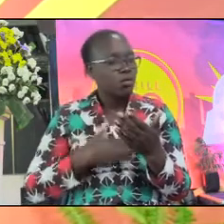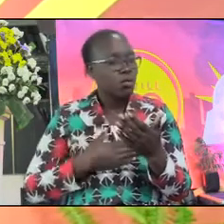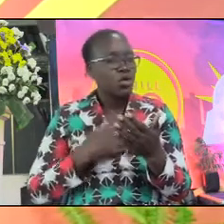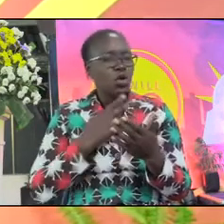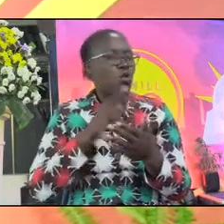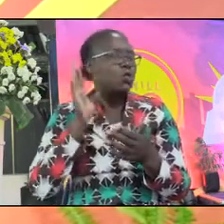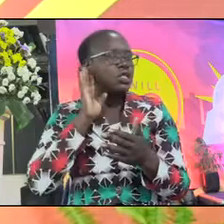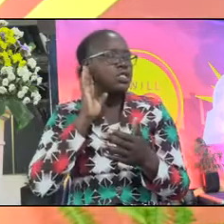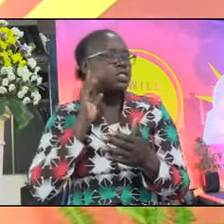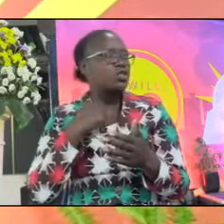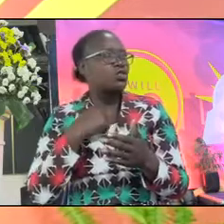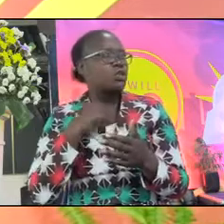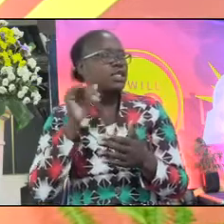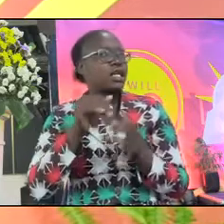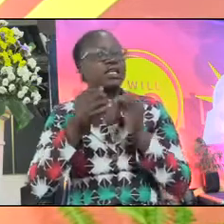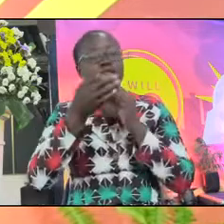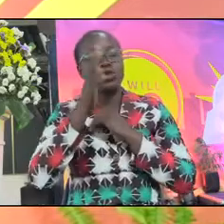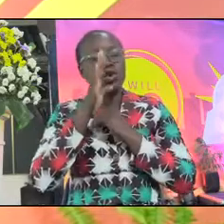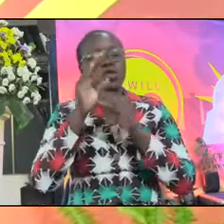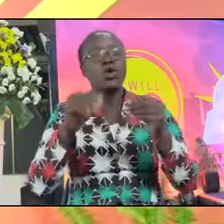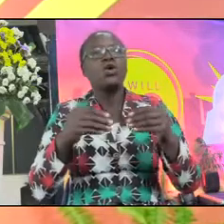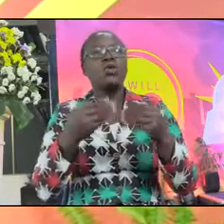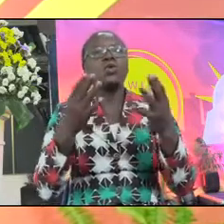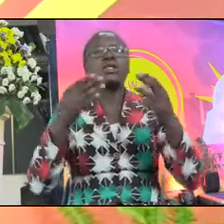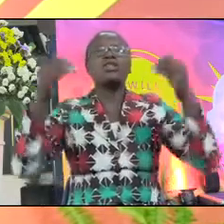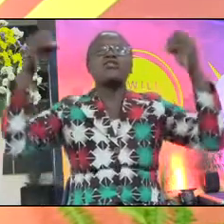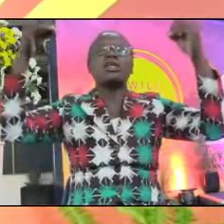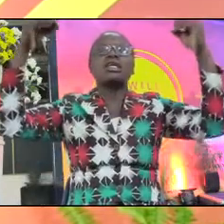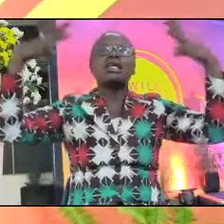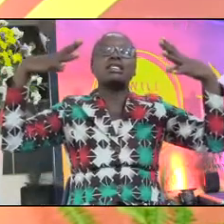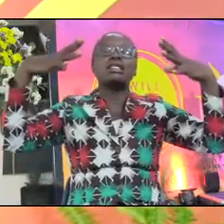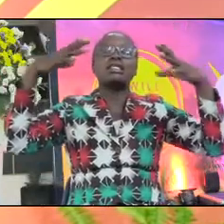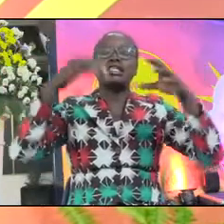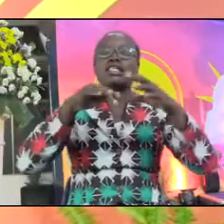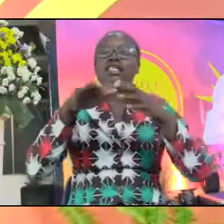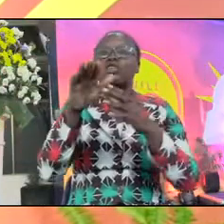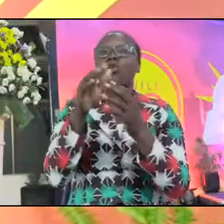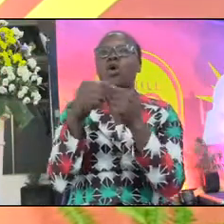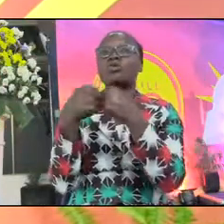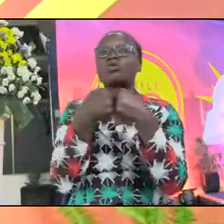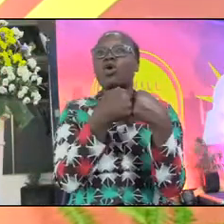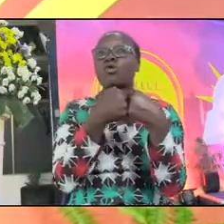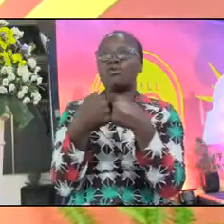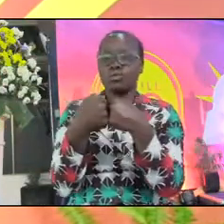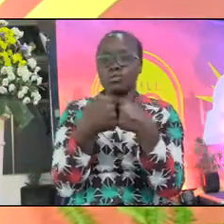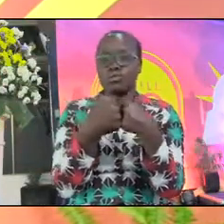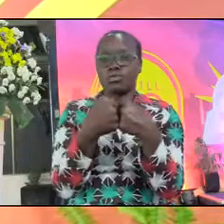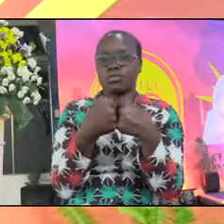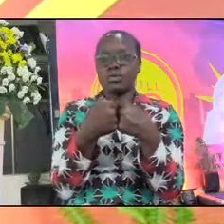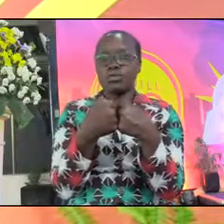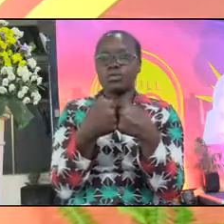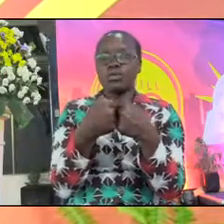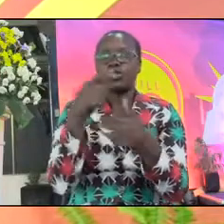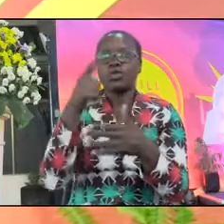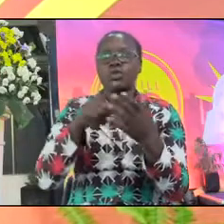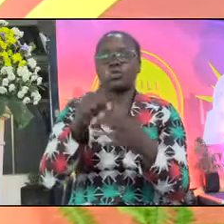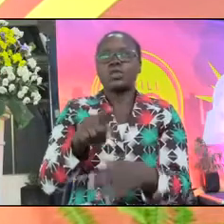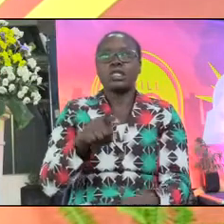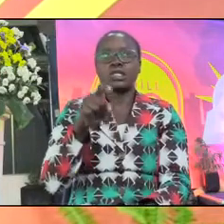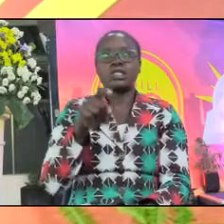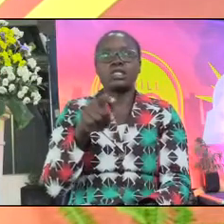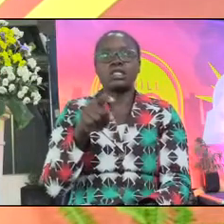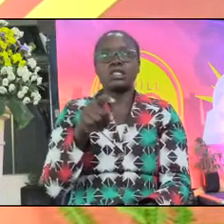who's listening to me, that God will give you clarity in your storm. What you